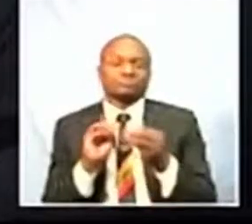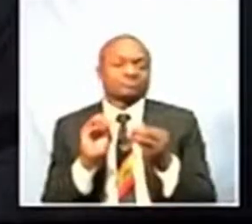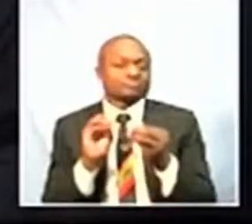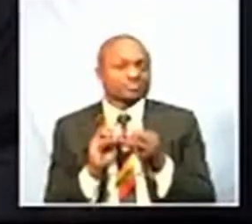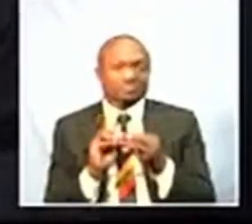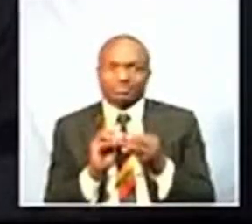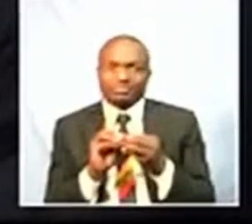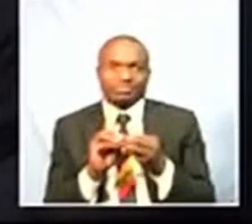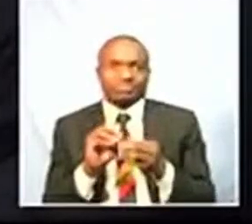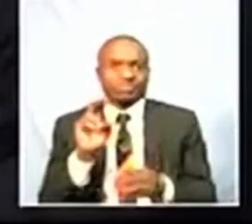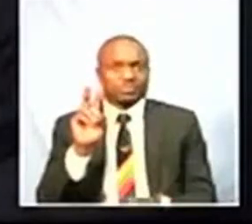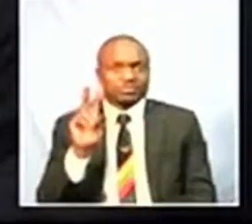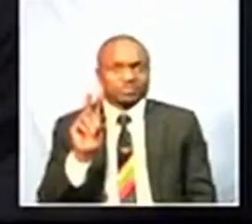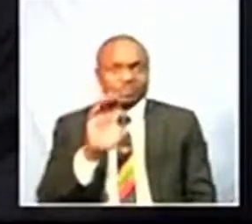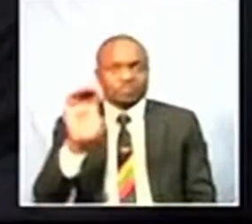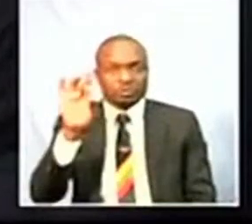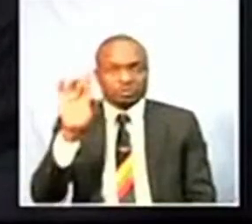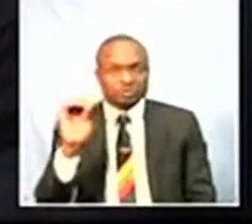of